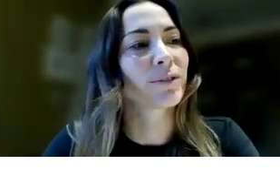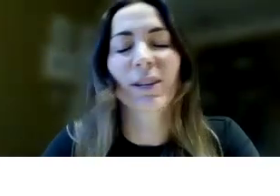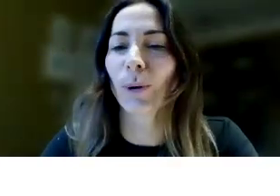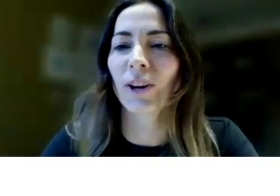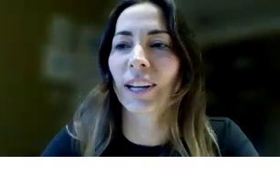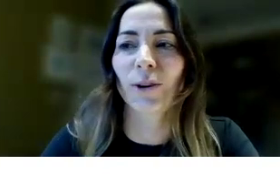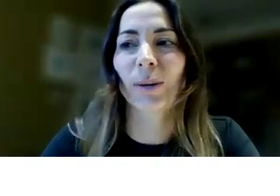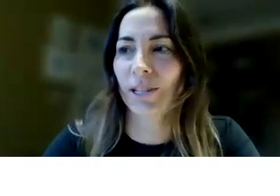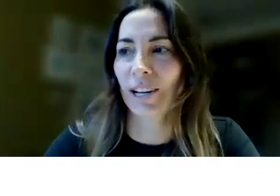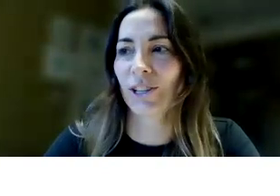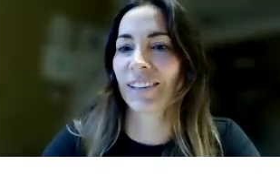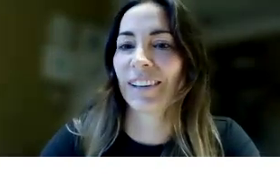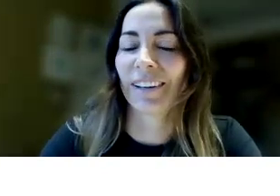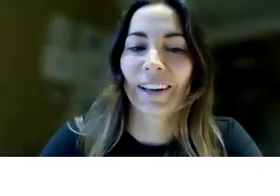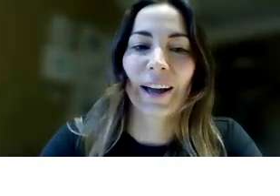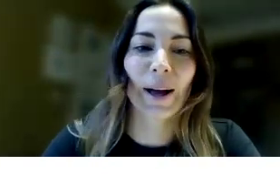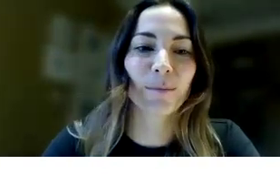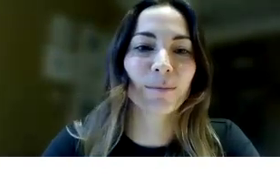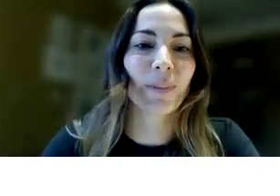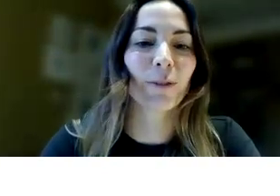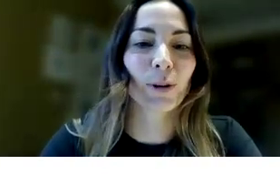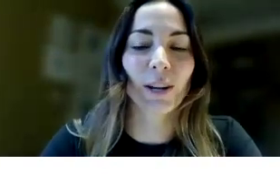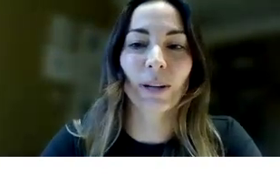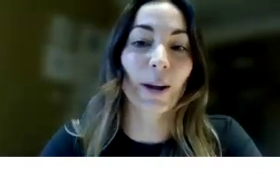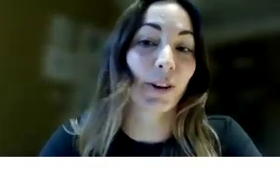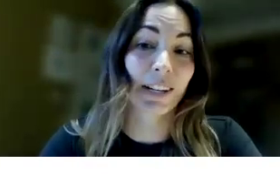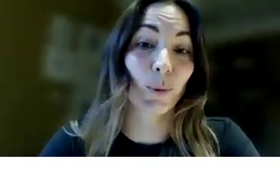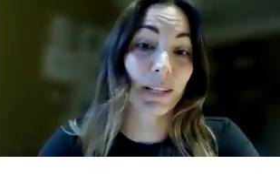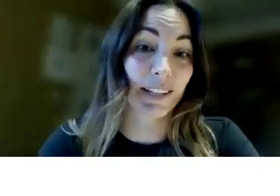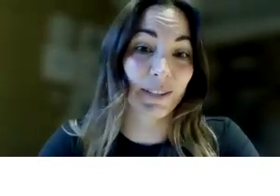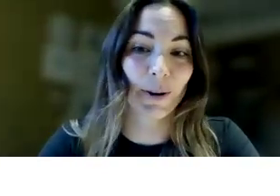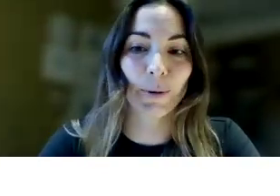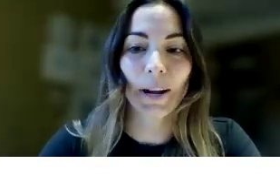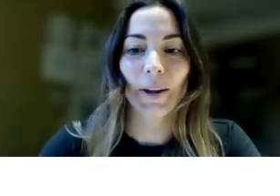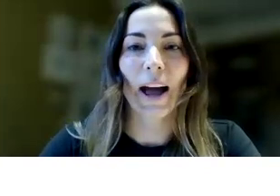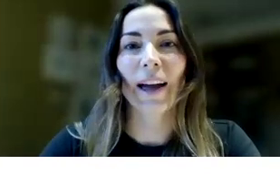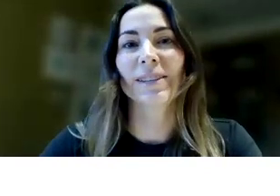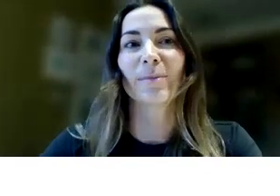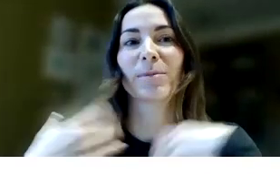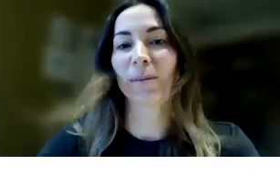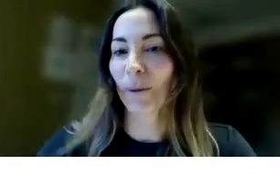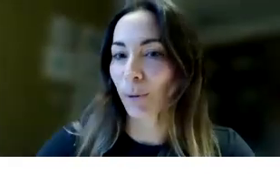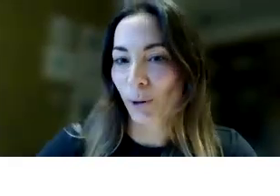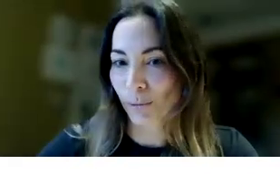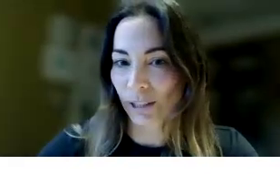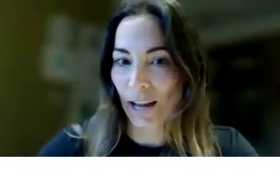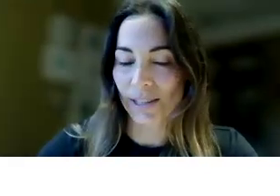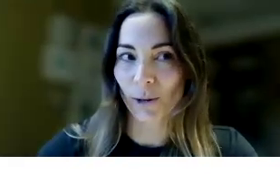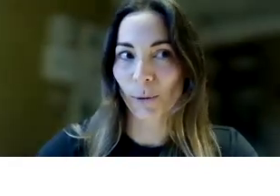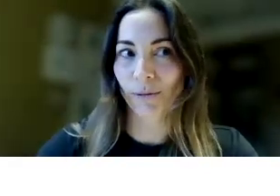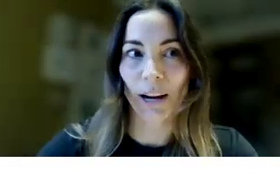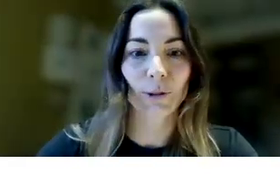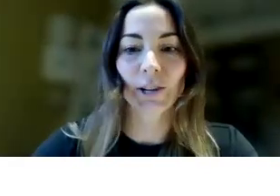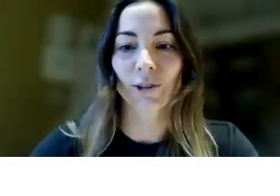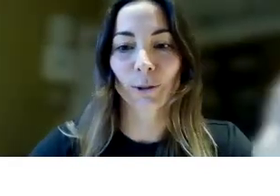I wonder if he's wearing hearing protection. Of course, I went down there and he wasn't. So I sometimes think people don't